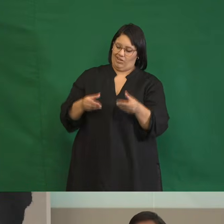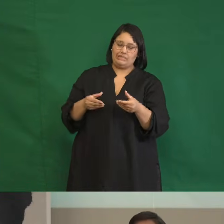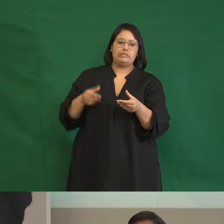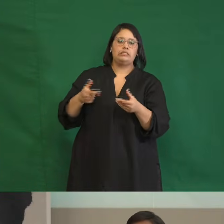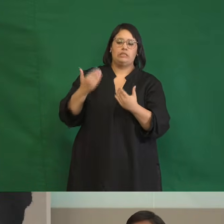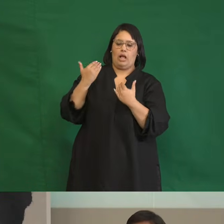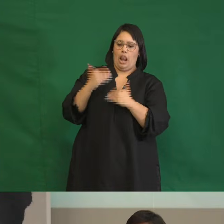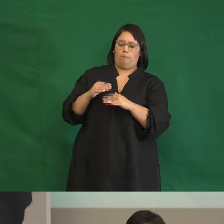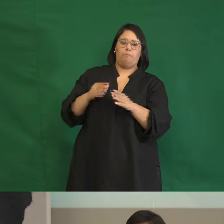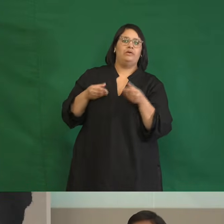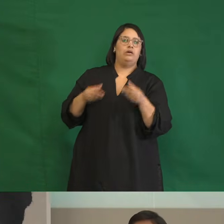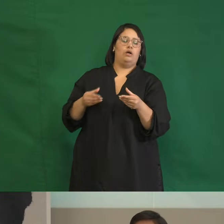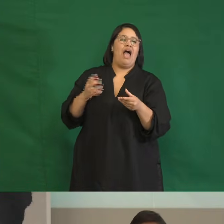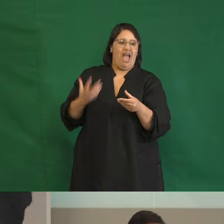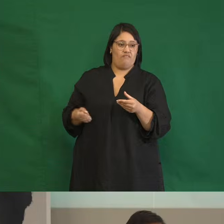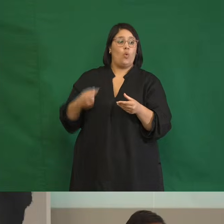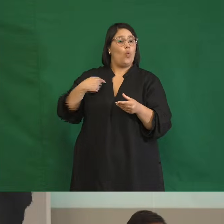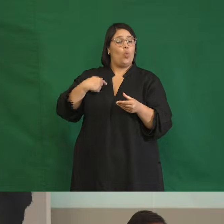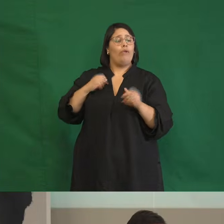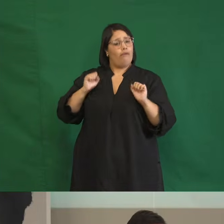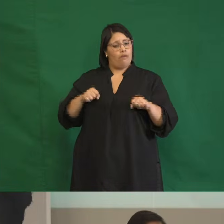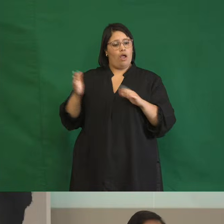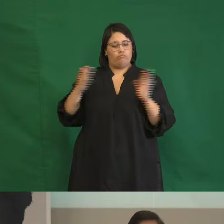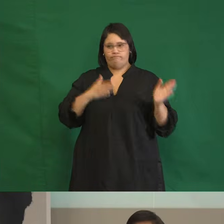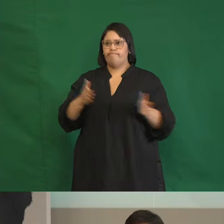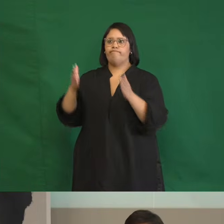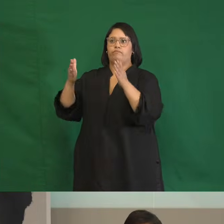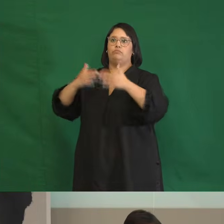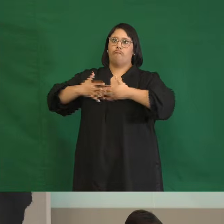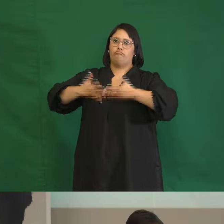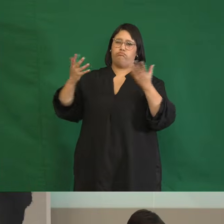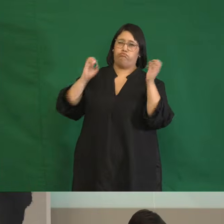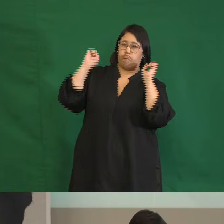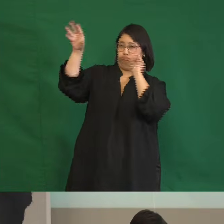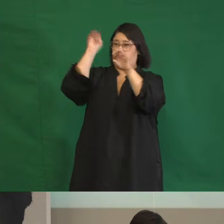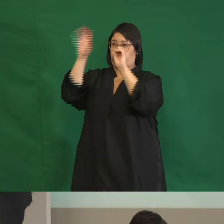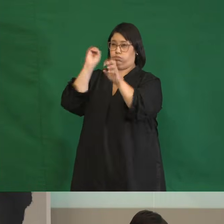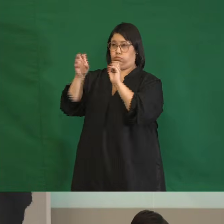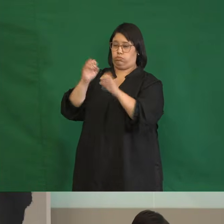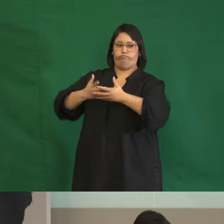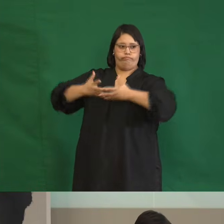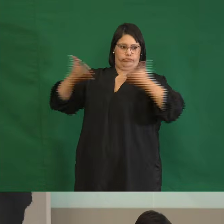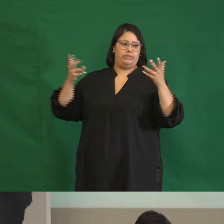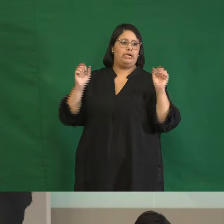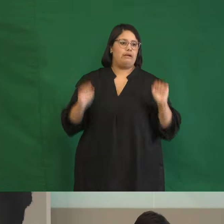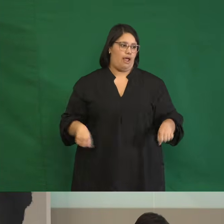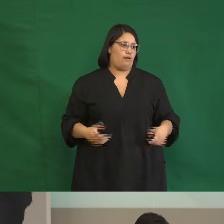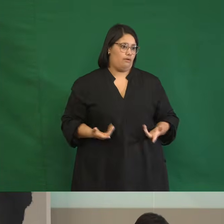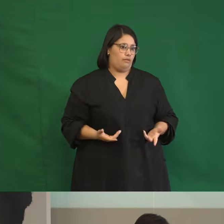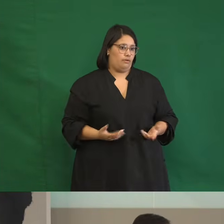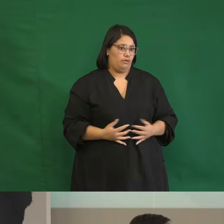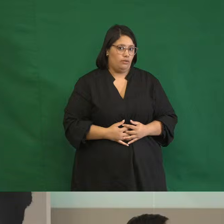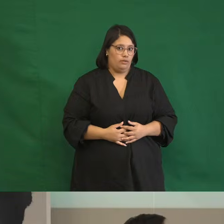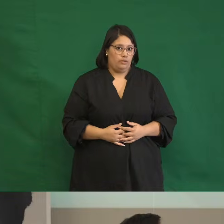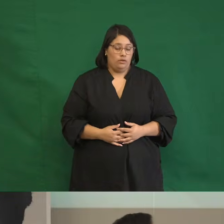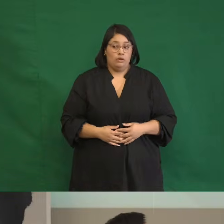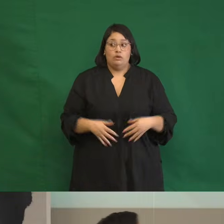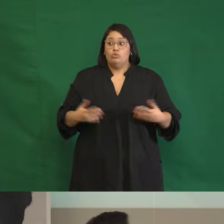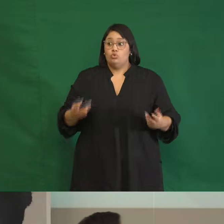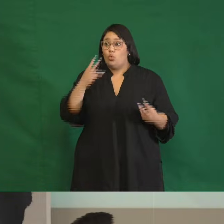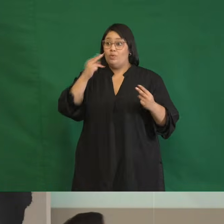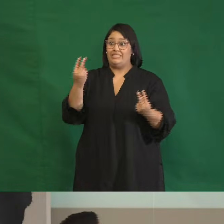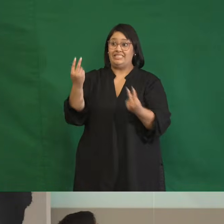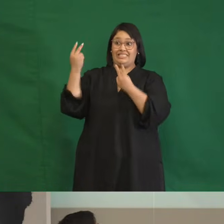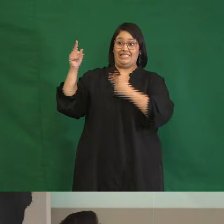we really do have the luxury of including a lot of information. So on screen here, you